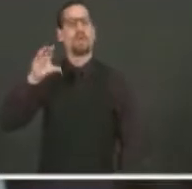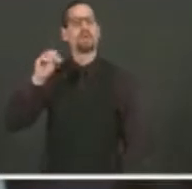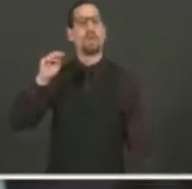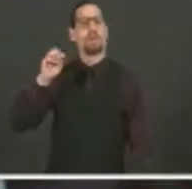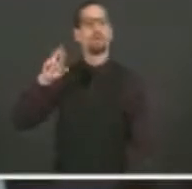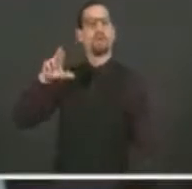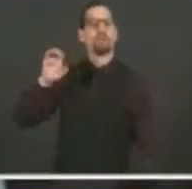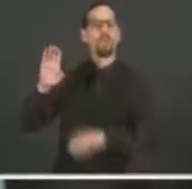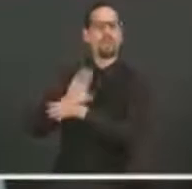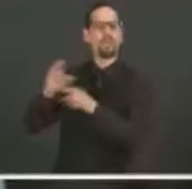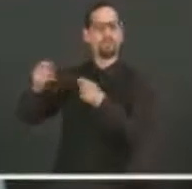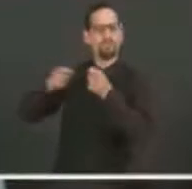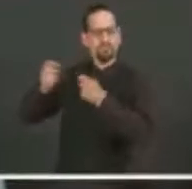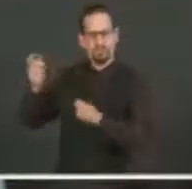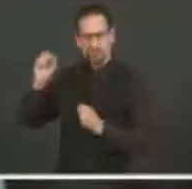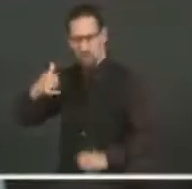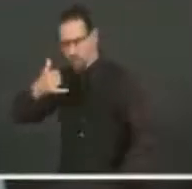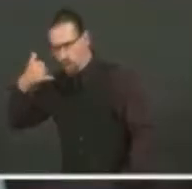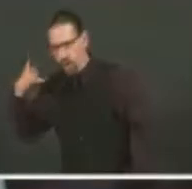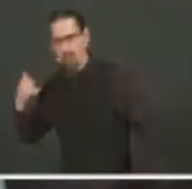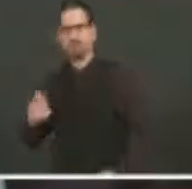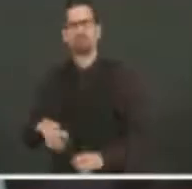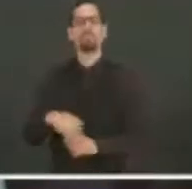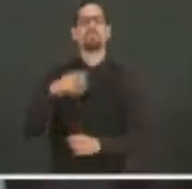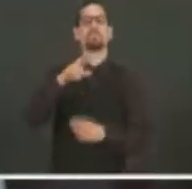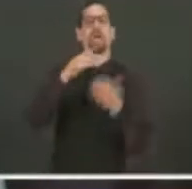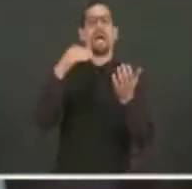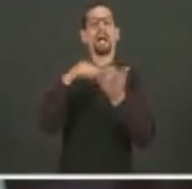RI website. Ask a question.